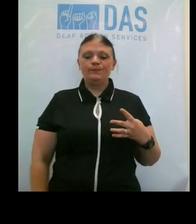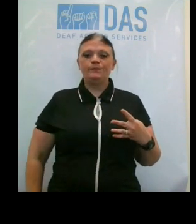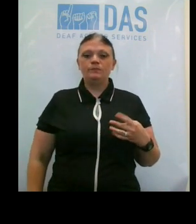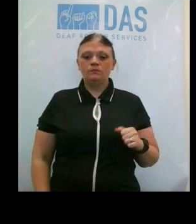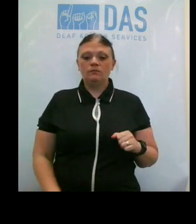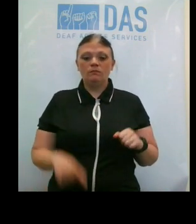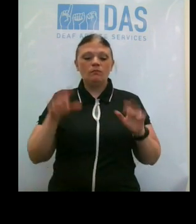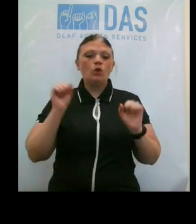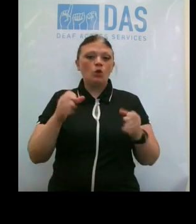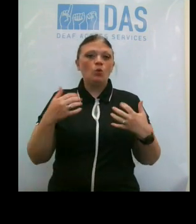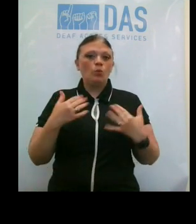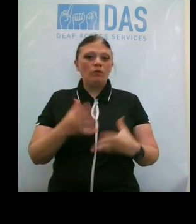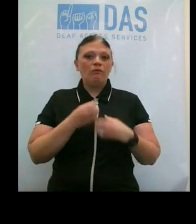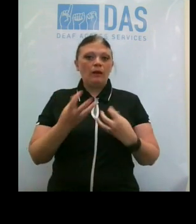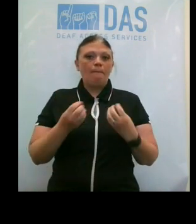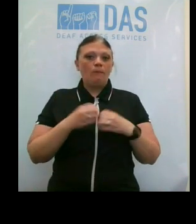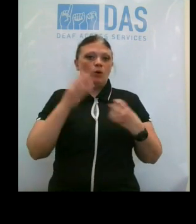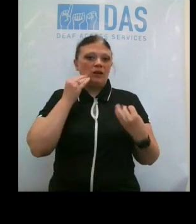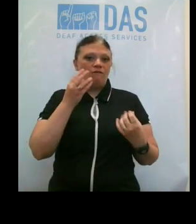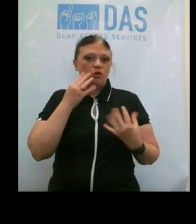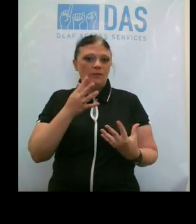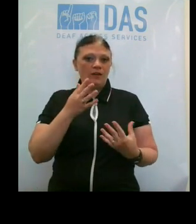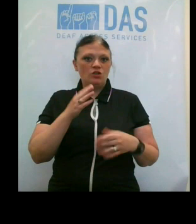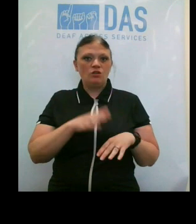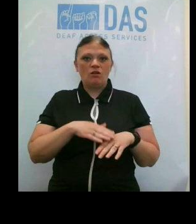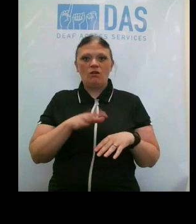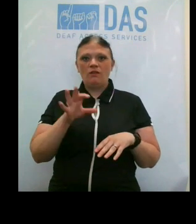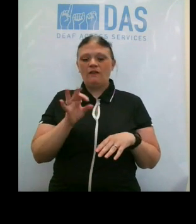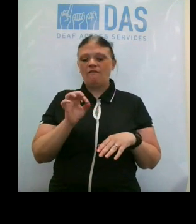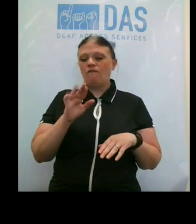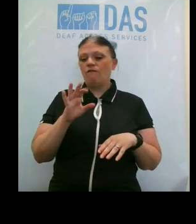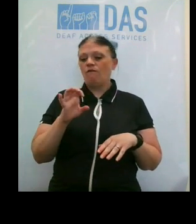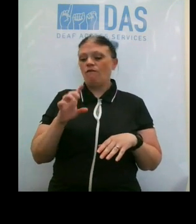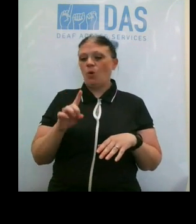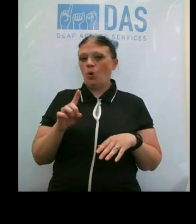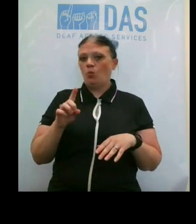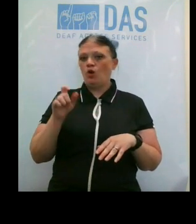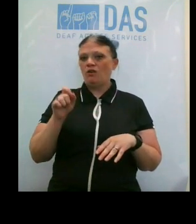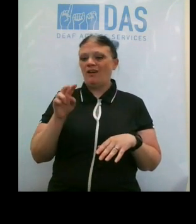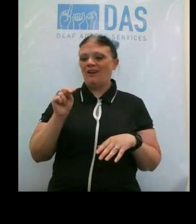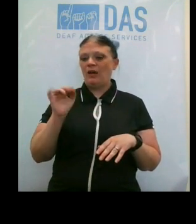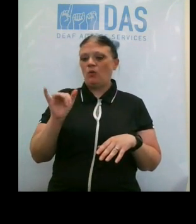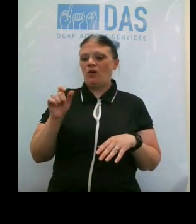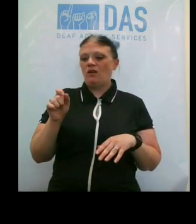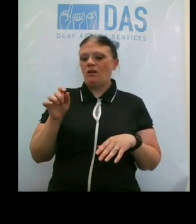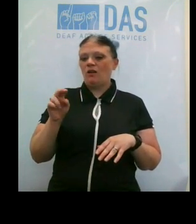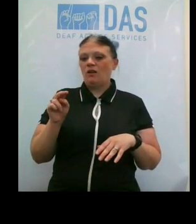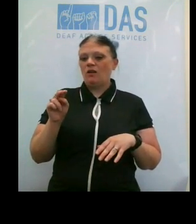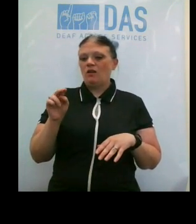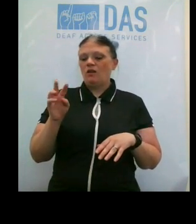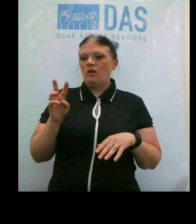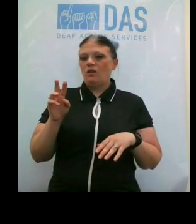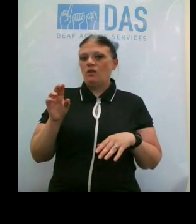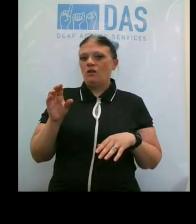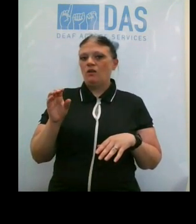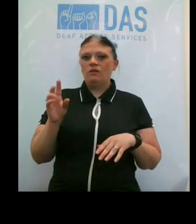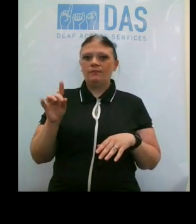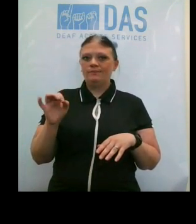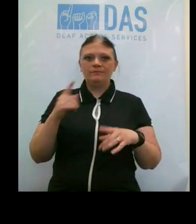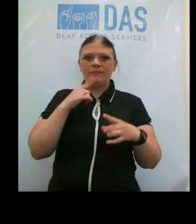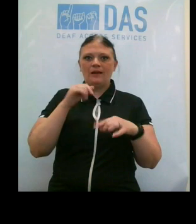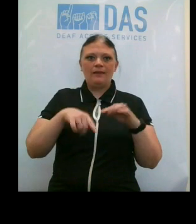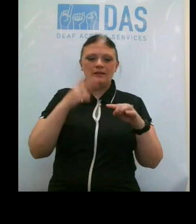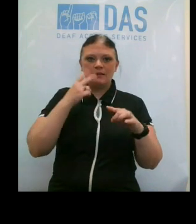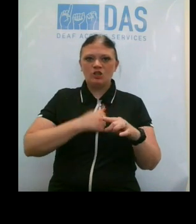You can get more information on reopening at the forward.ny.gov website that New York has put out. It also includes the